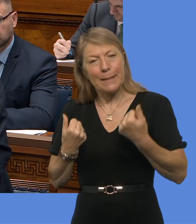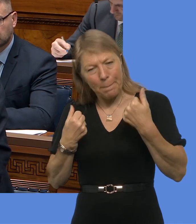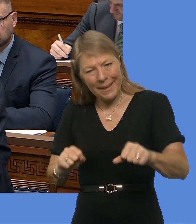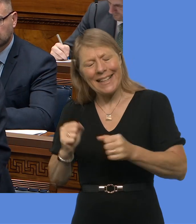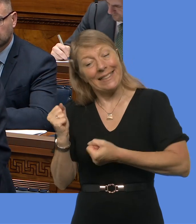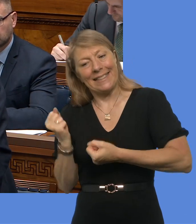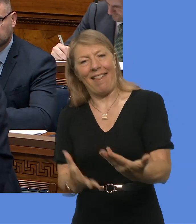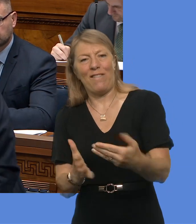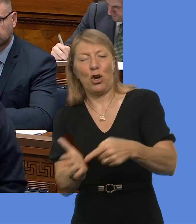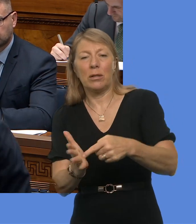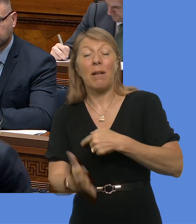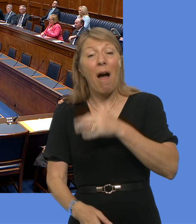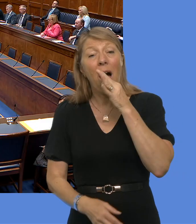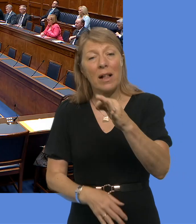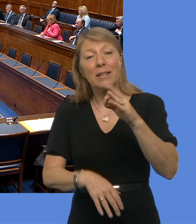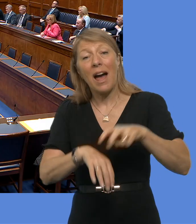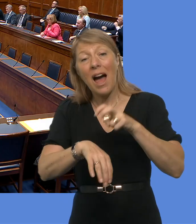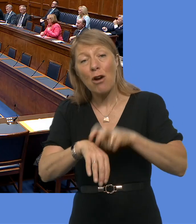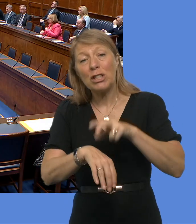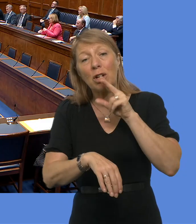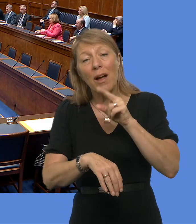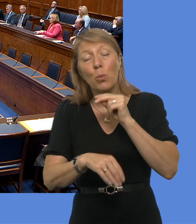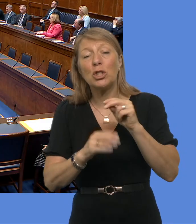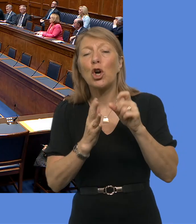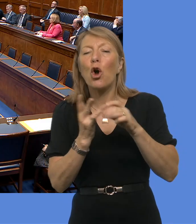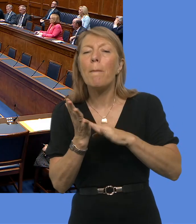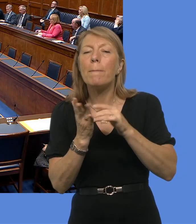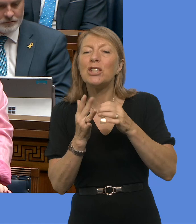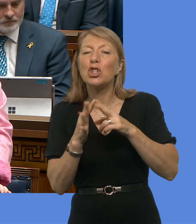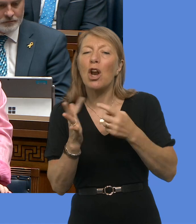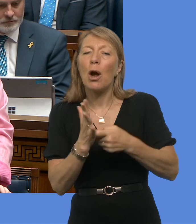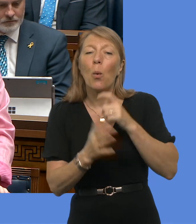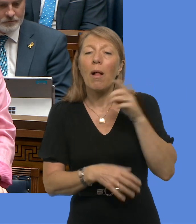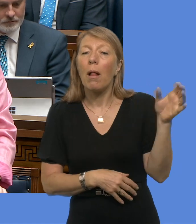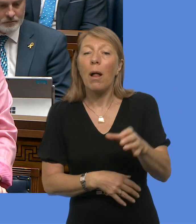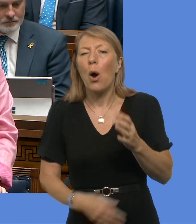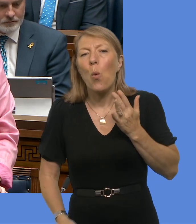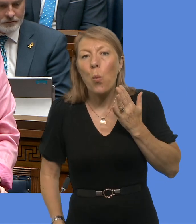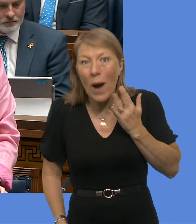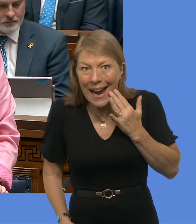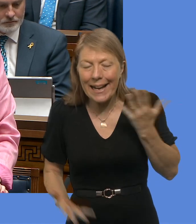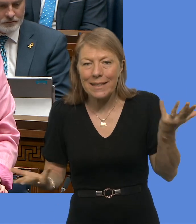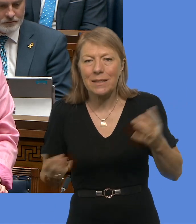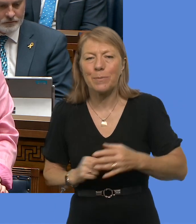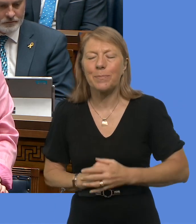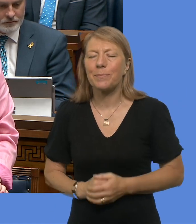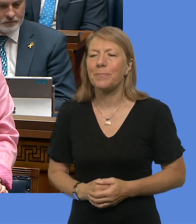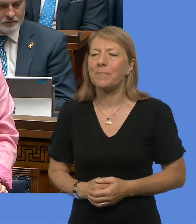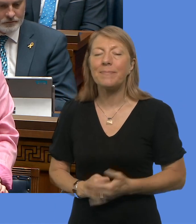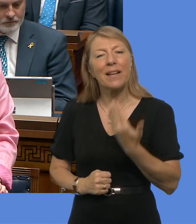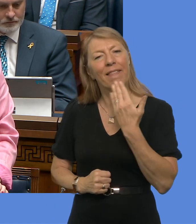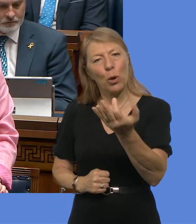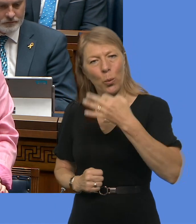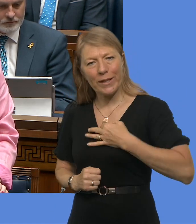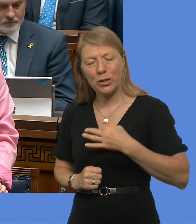Commissioner appointed? Minister. I thank the member for his question. The First Minister and I have received the submission in relation